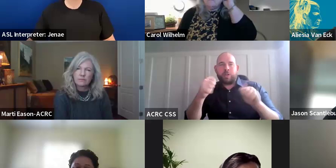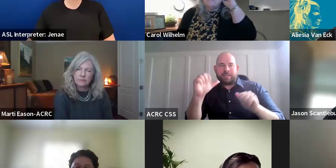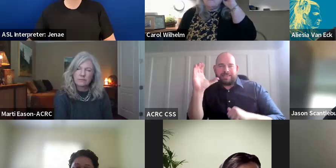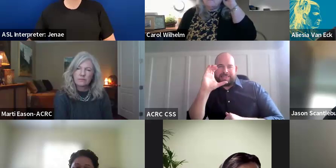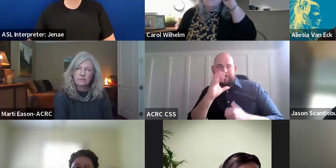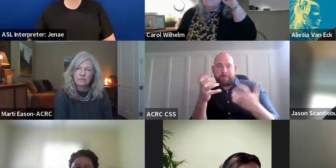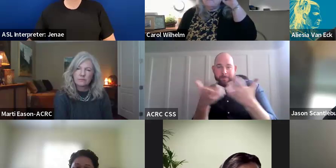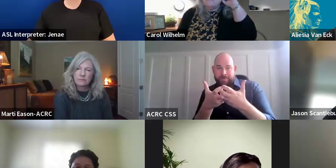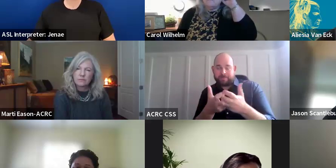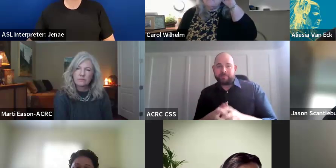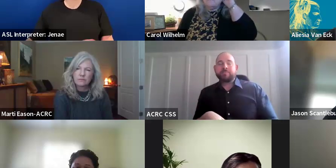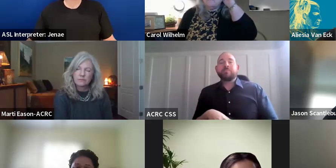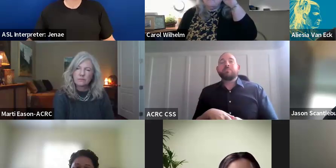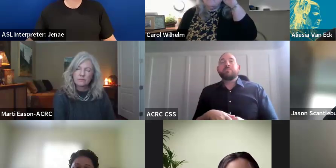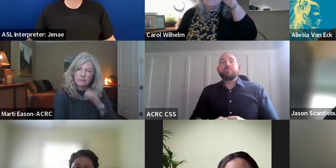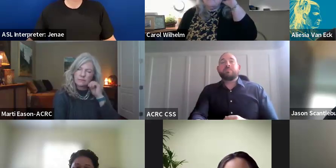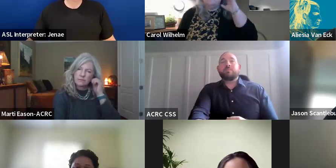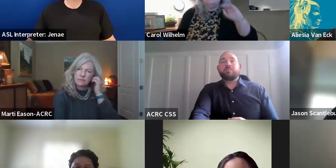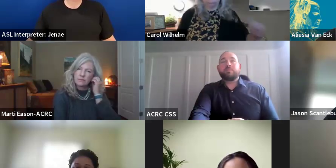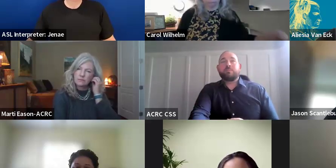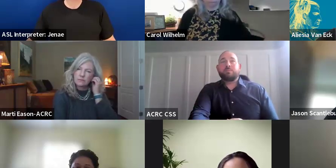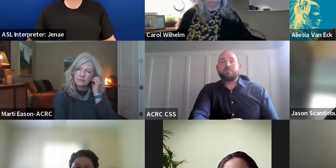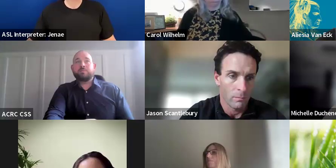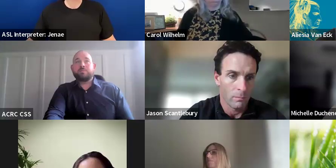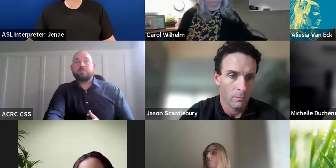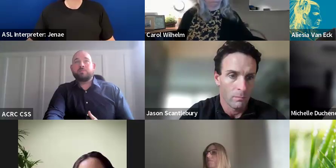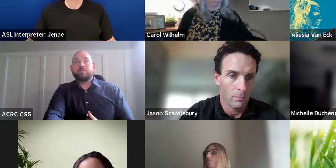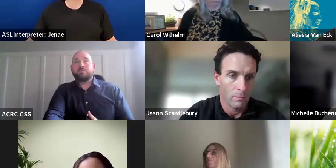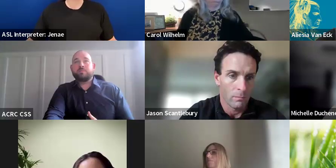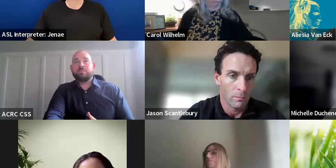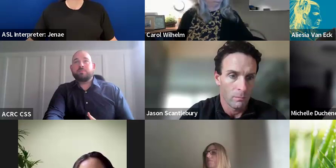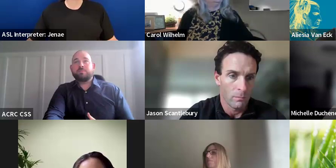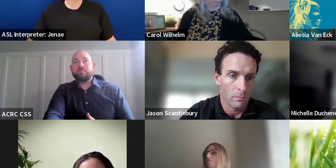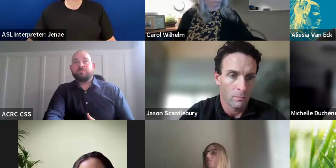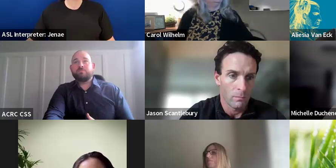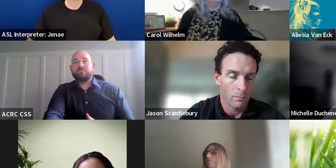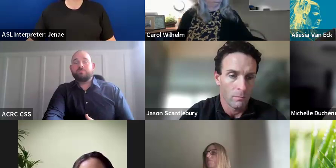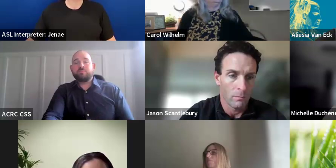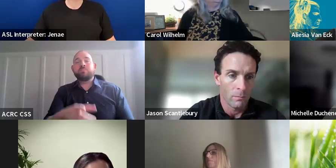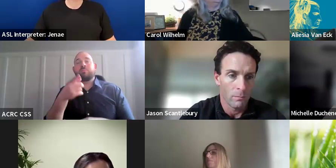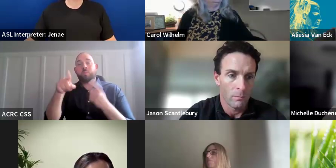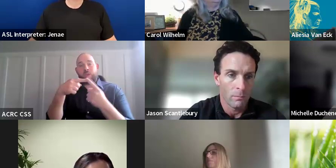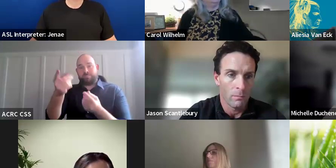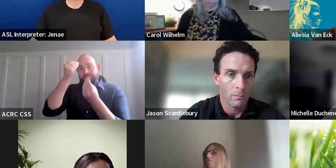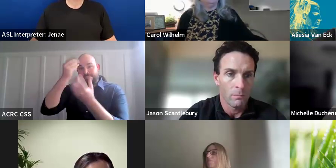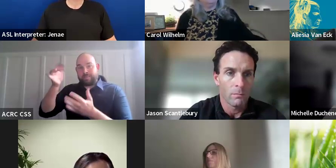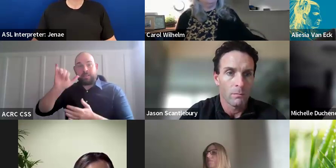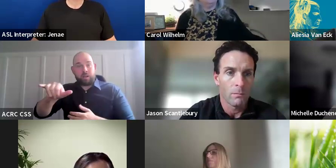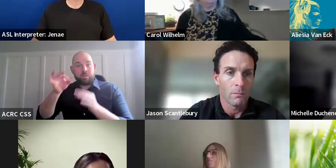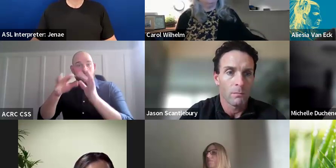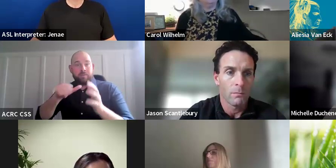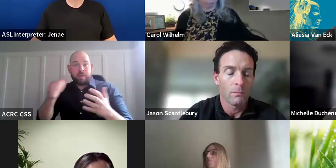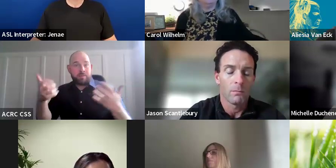feel that interpreter was not a good match. Go ahead and let the agency know, and they can try to find someone who might be a better fit for them.